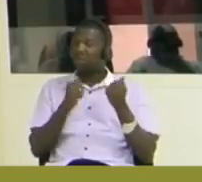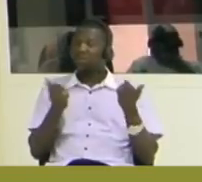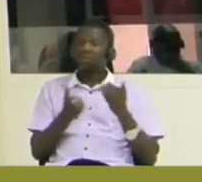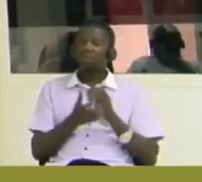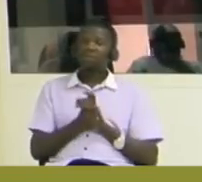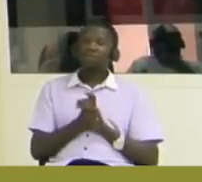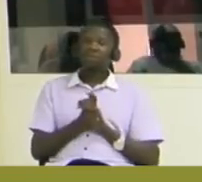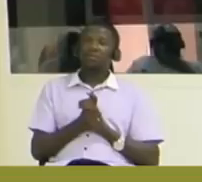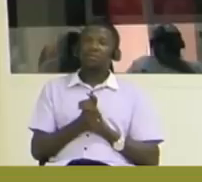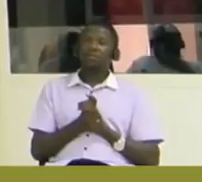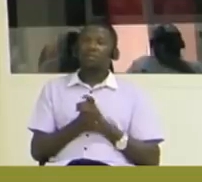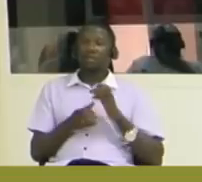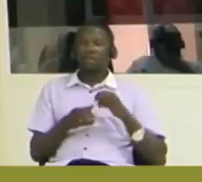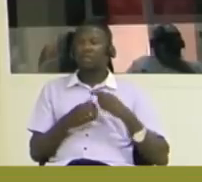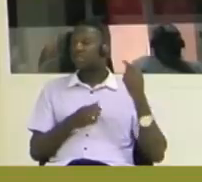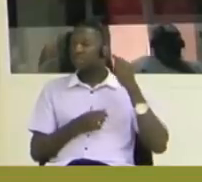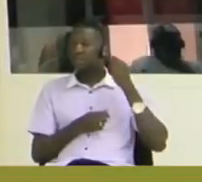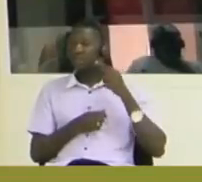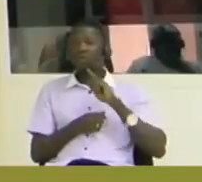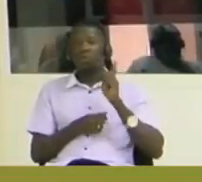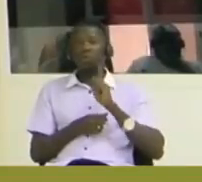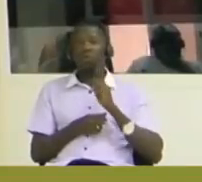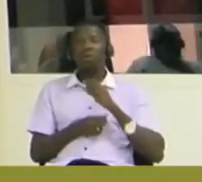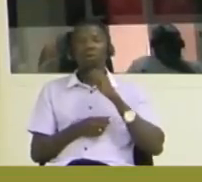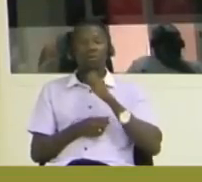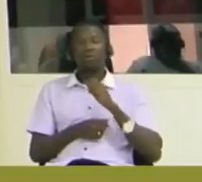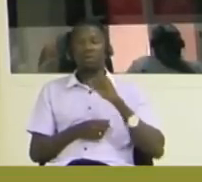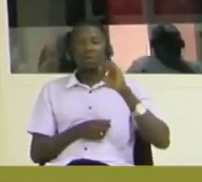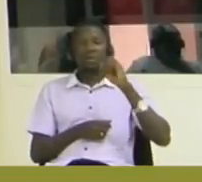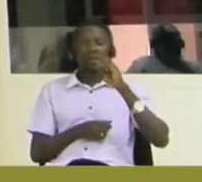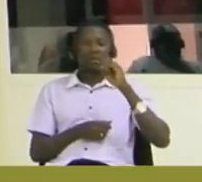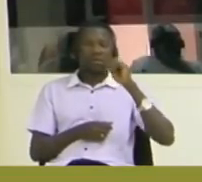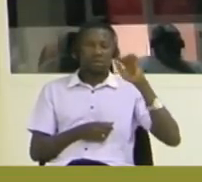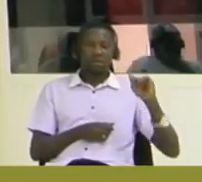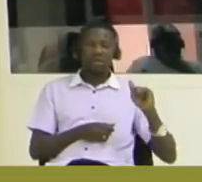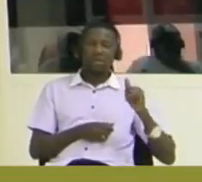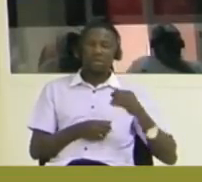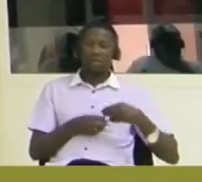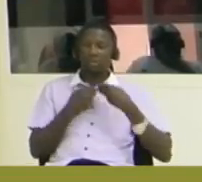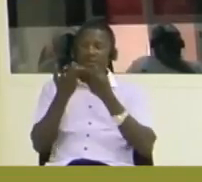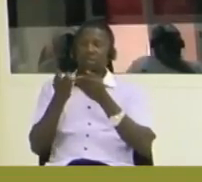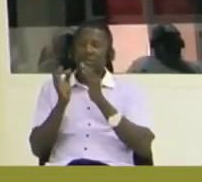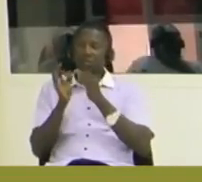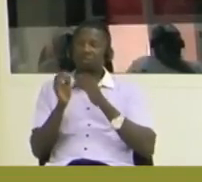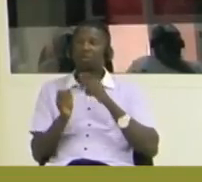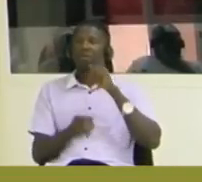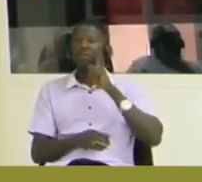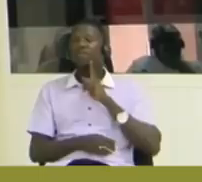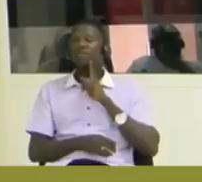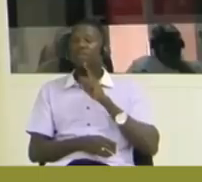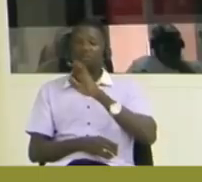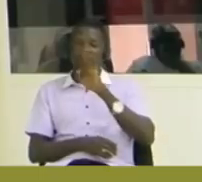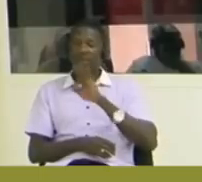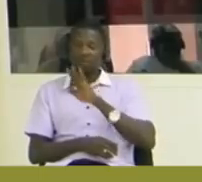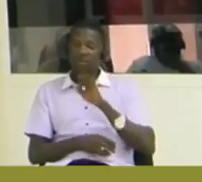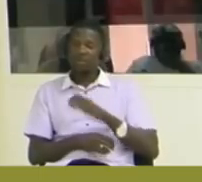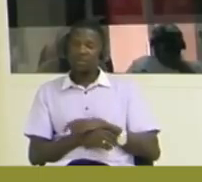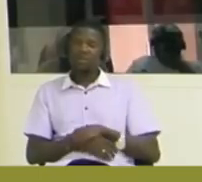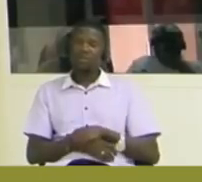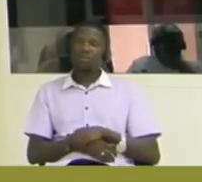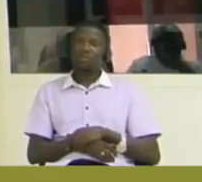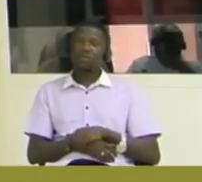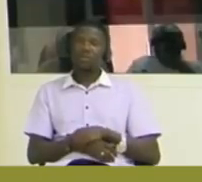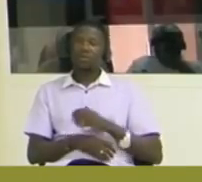hear what Mr. Ceesay told members of his family. May I ask the OV van to play the evidence of